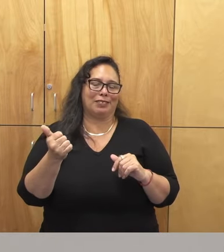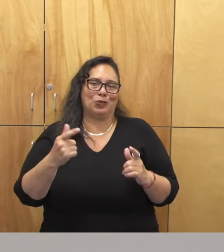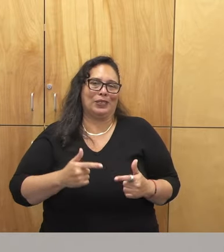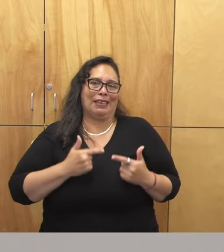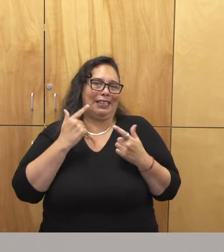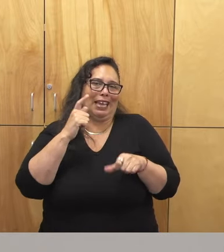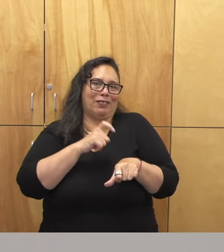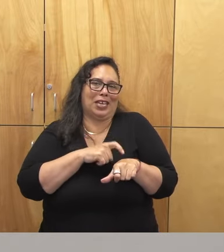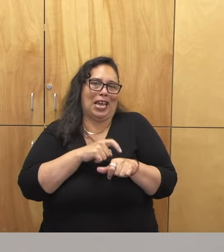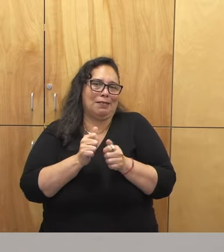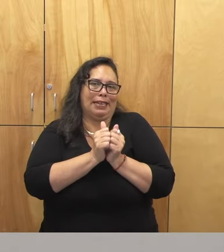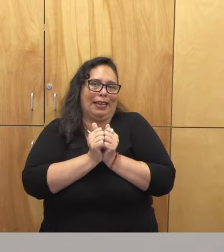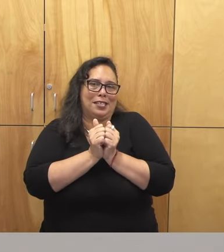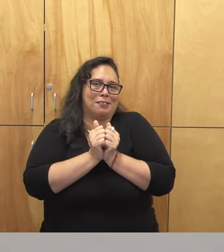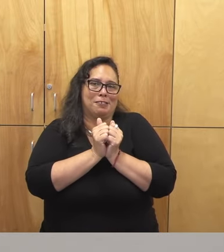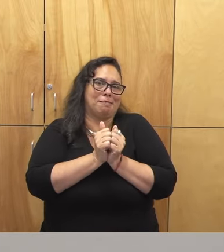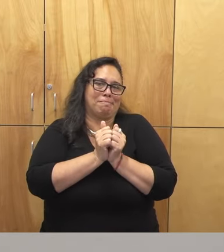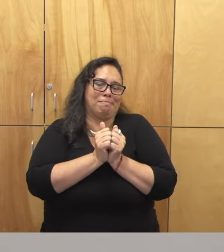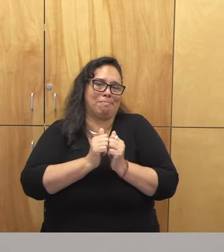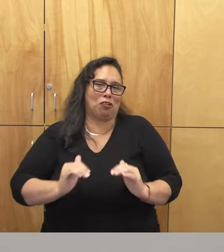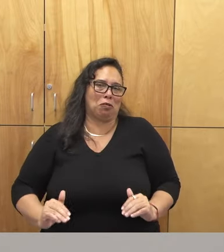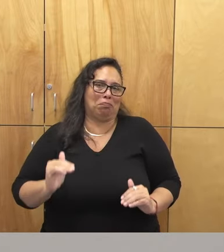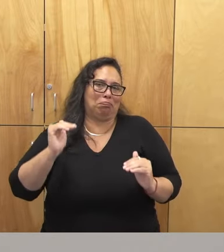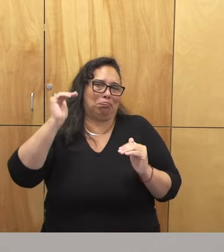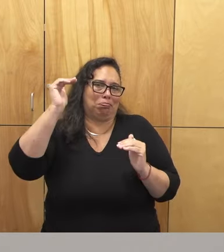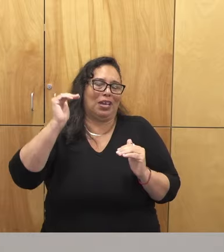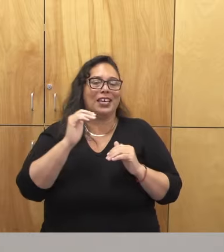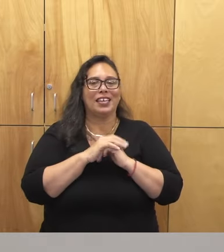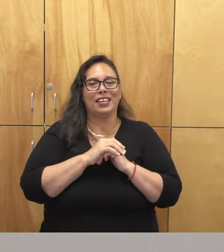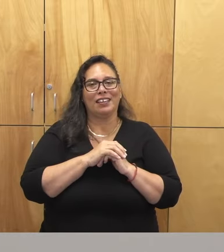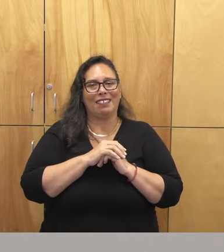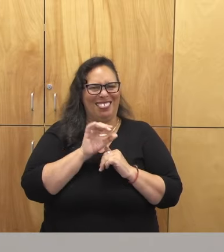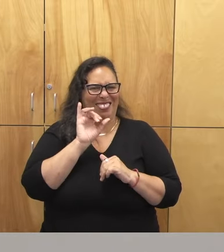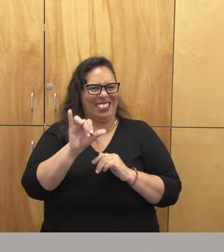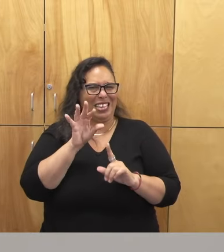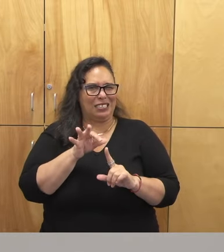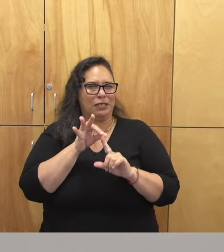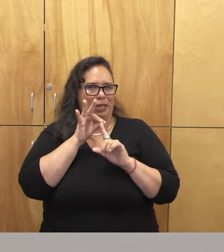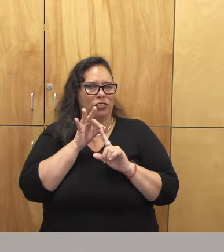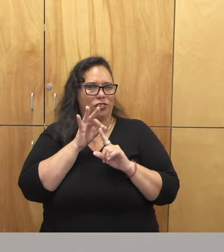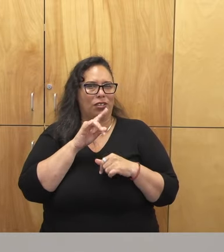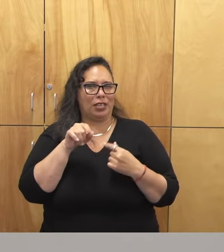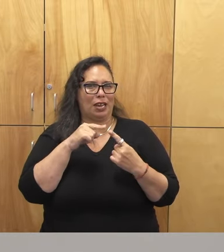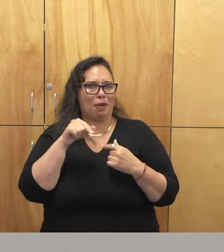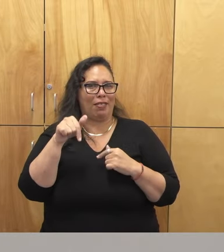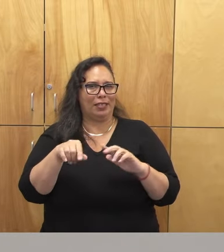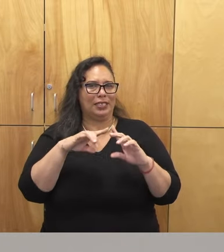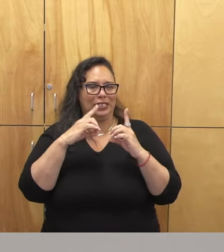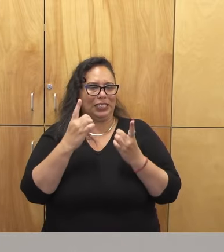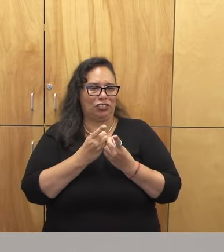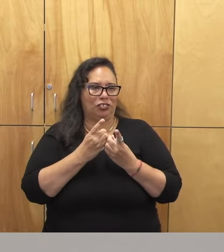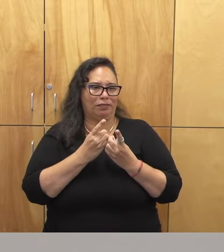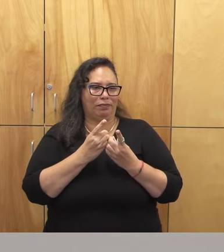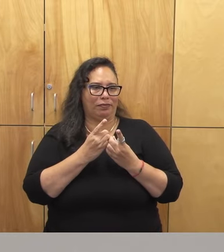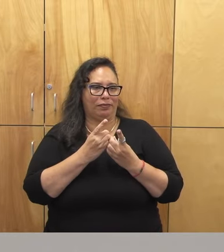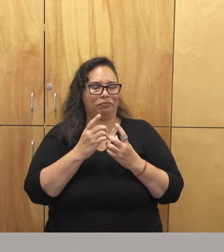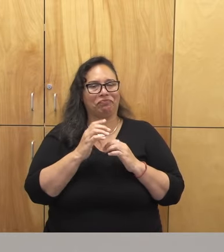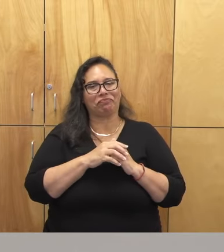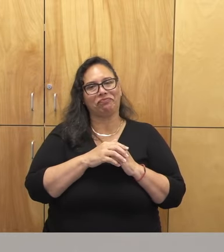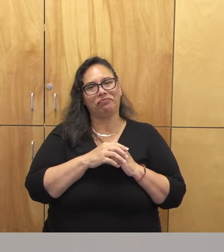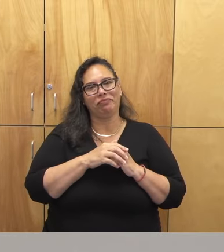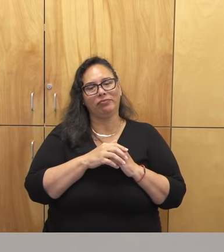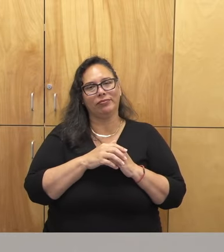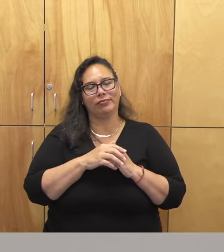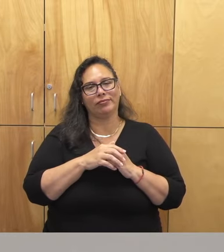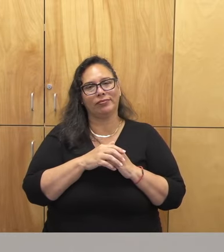lifetime, really a lifetime of doing that, and that's special about this district. And and